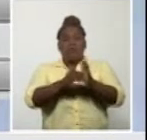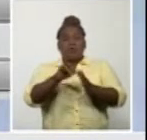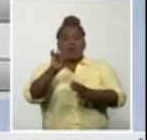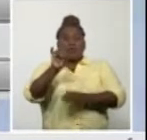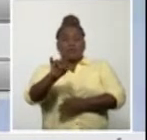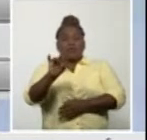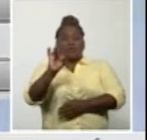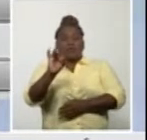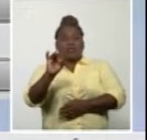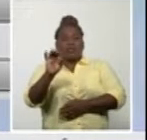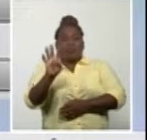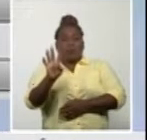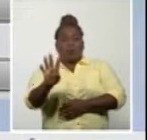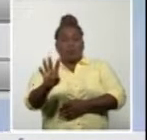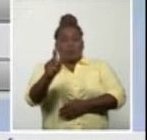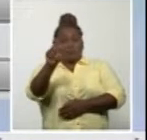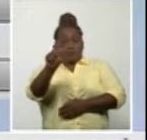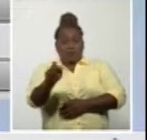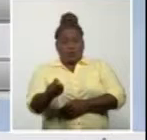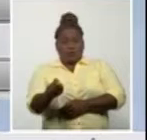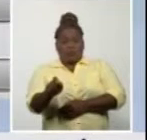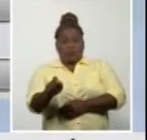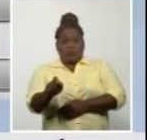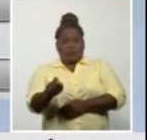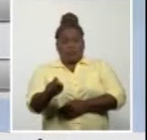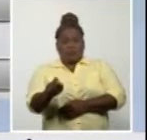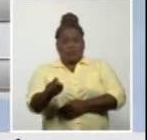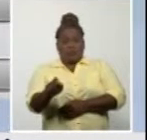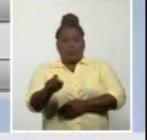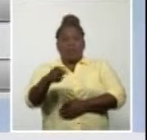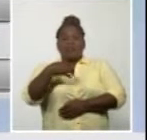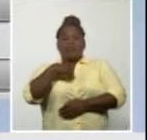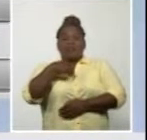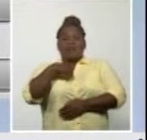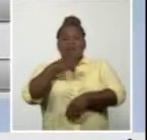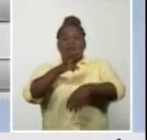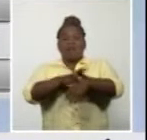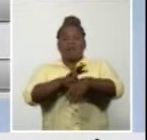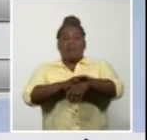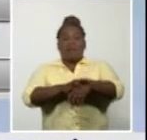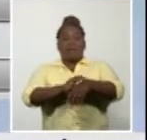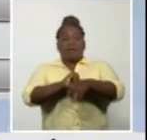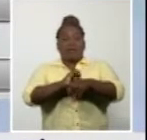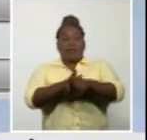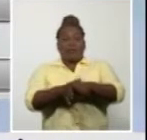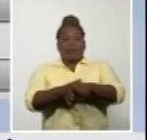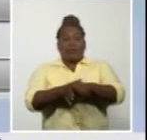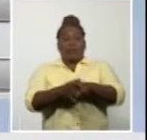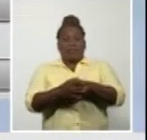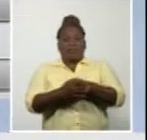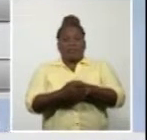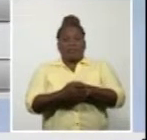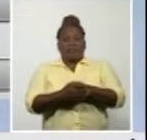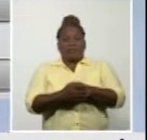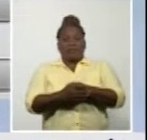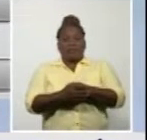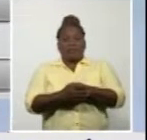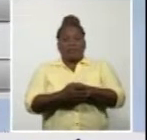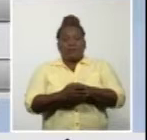98,381 samples have already been processed in Cuba, and as a result of this analysis,